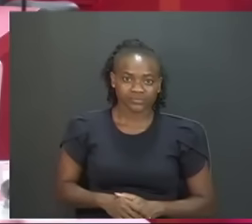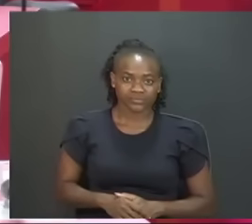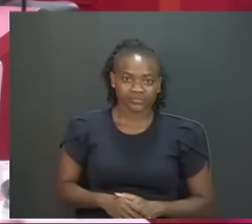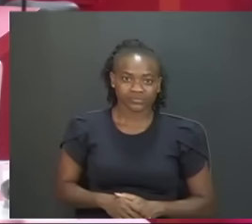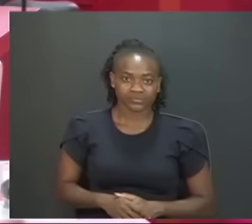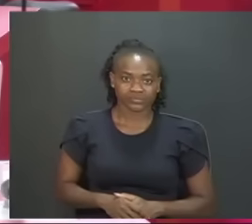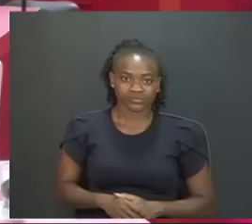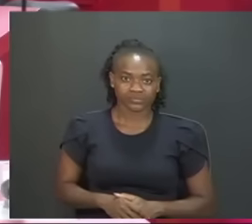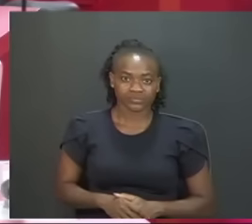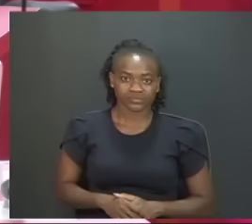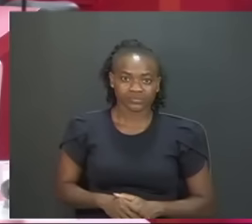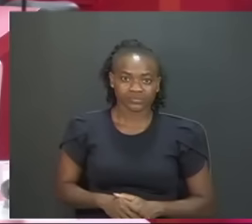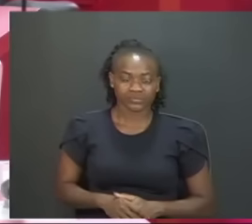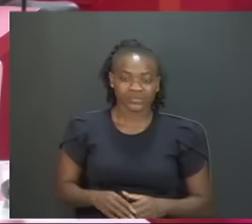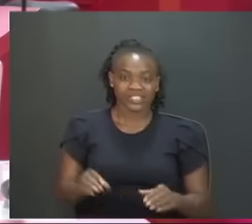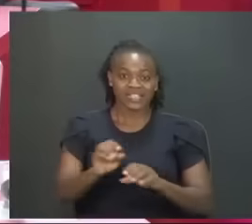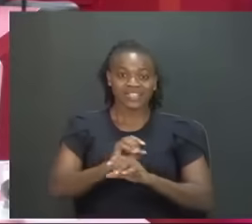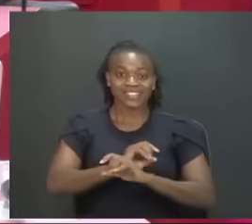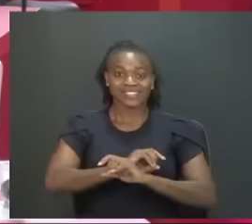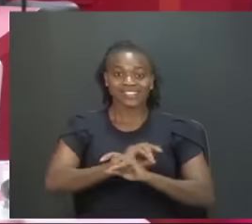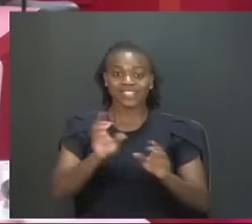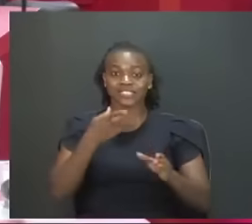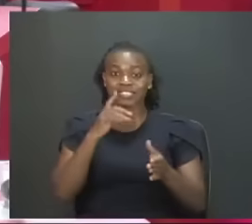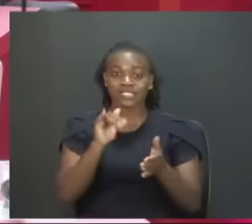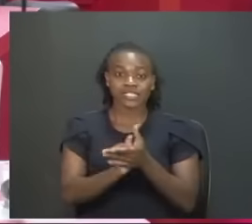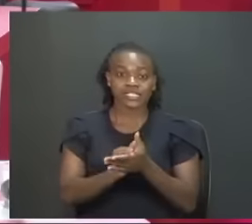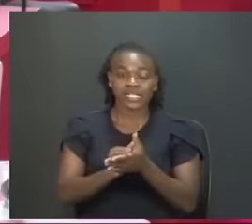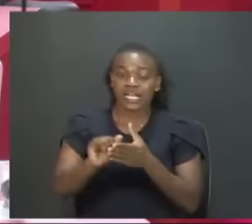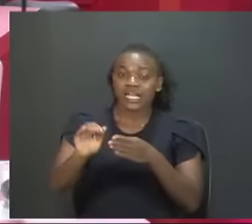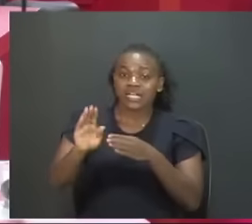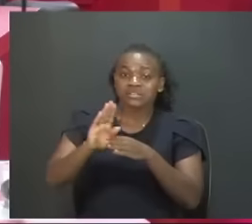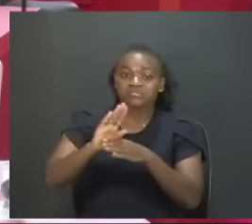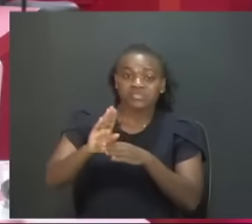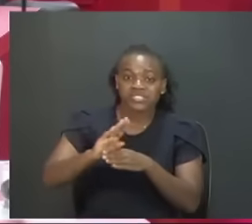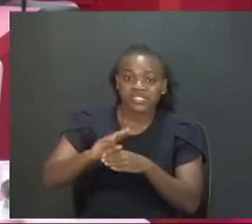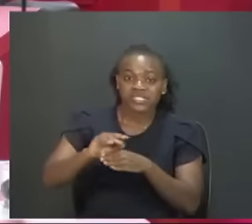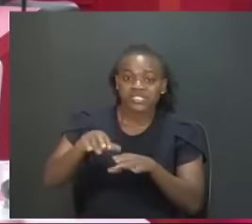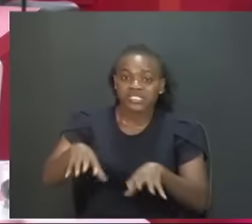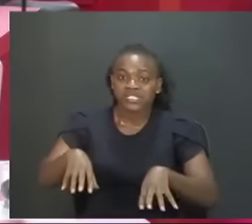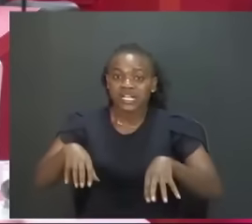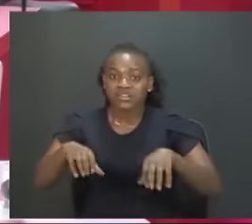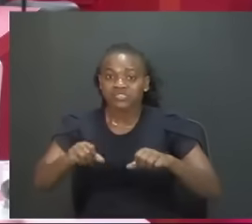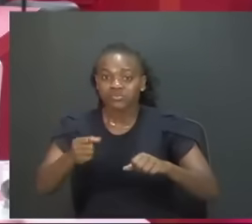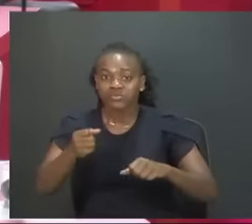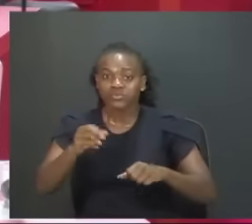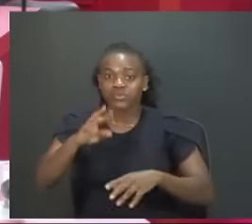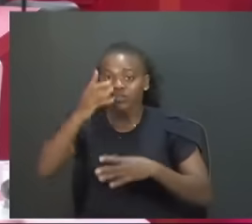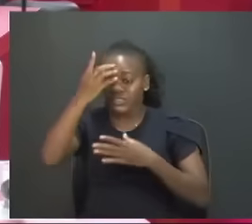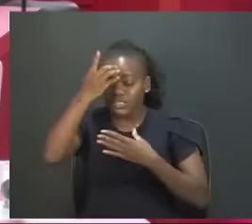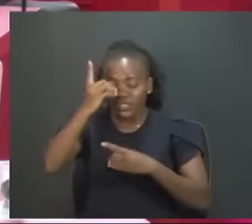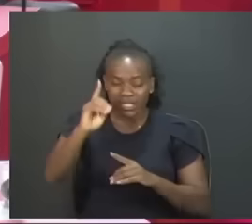There's nothing there that says that you should adopt it or a decision. What you do